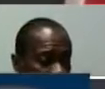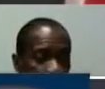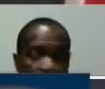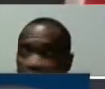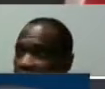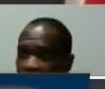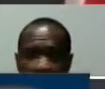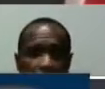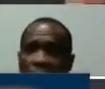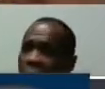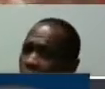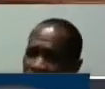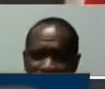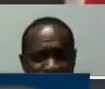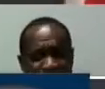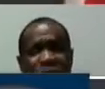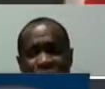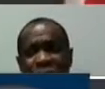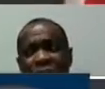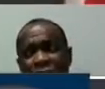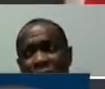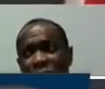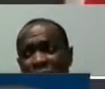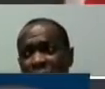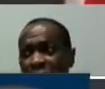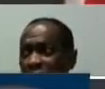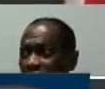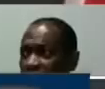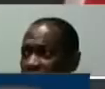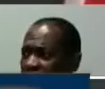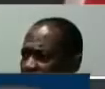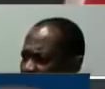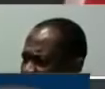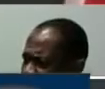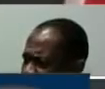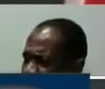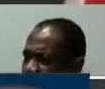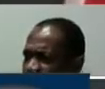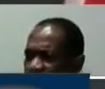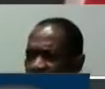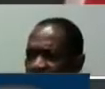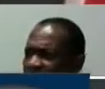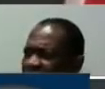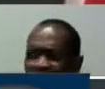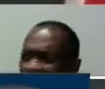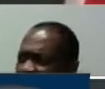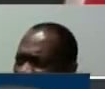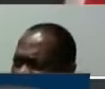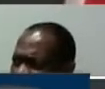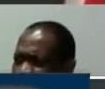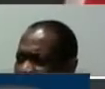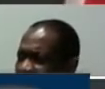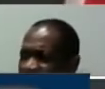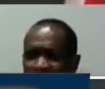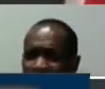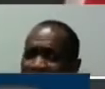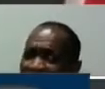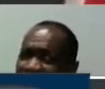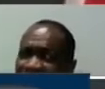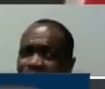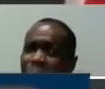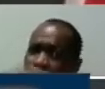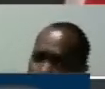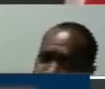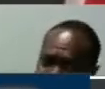to put more pressure on other people's rights. The right to not be in that situation.